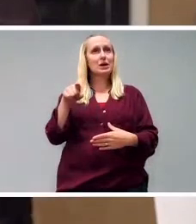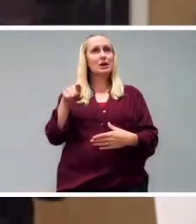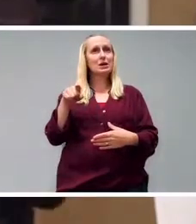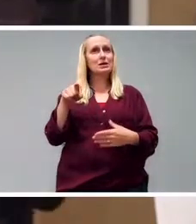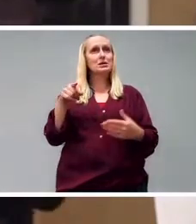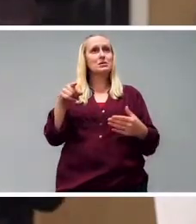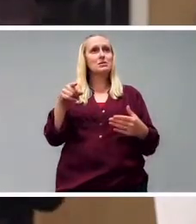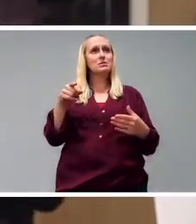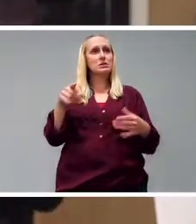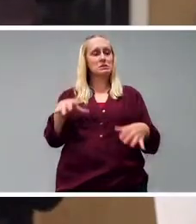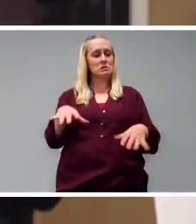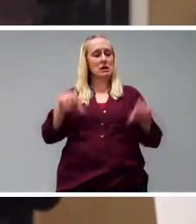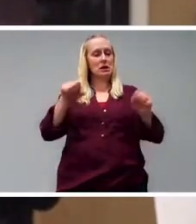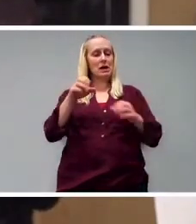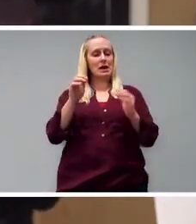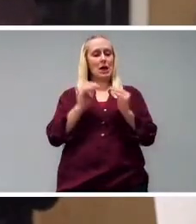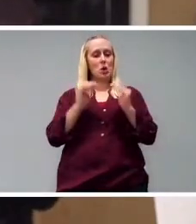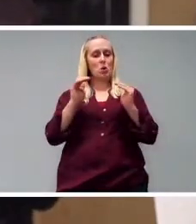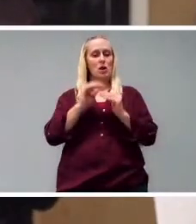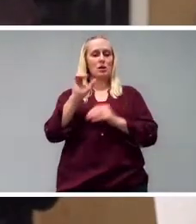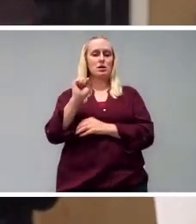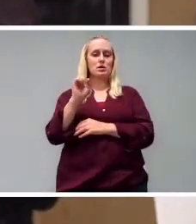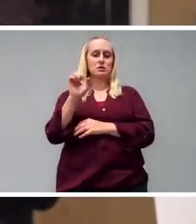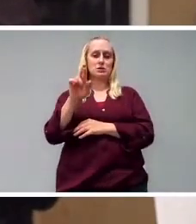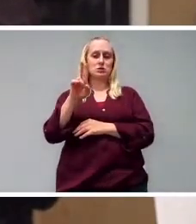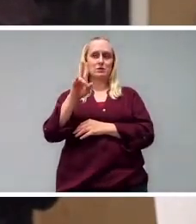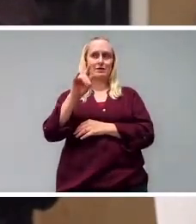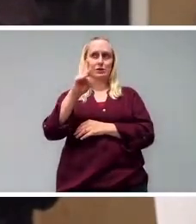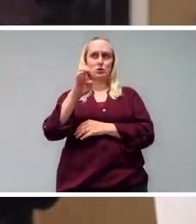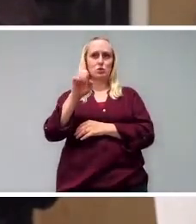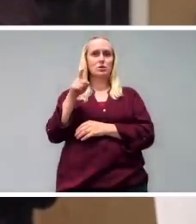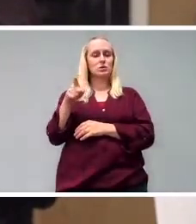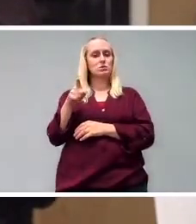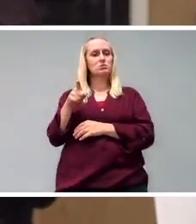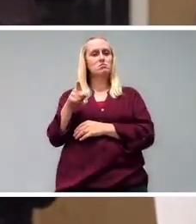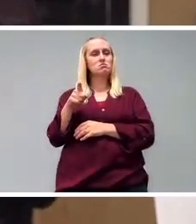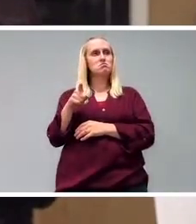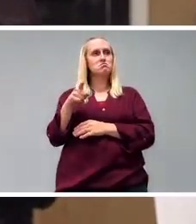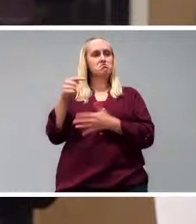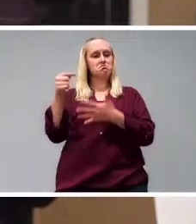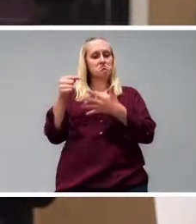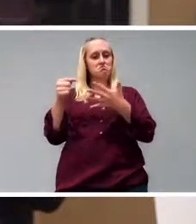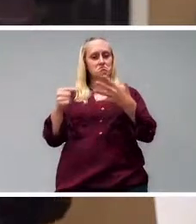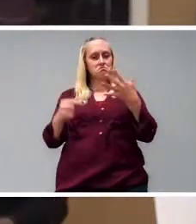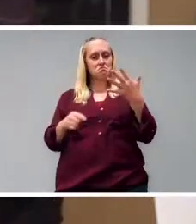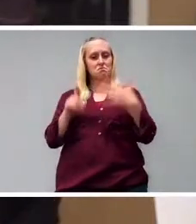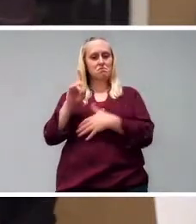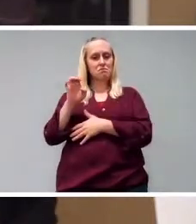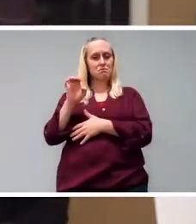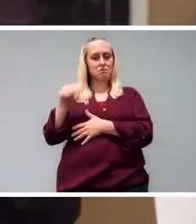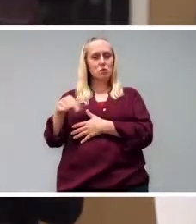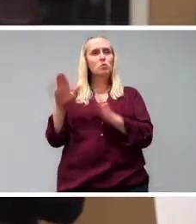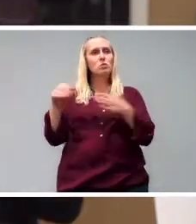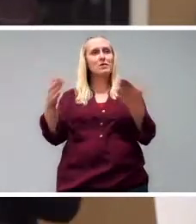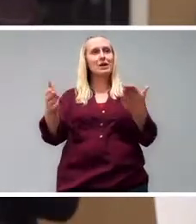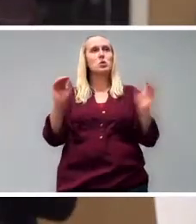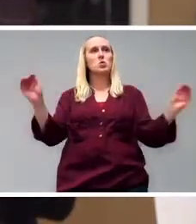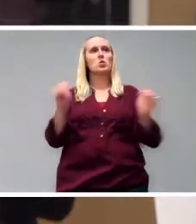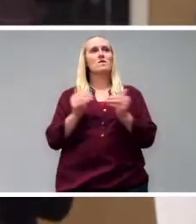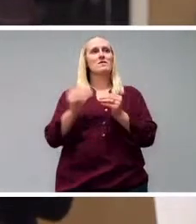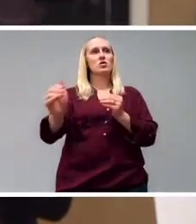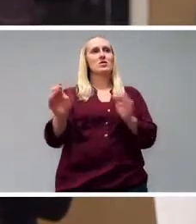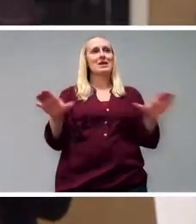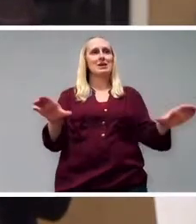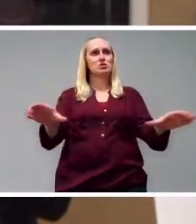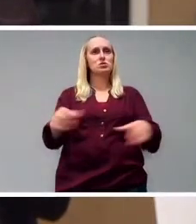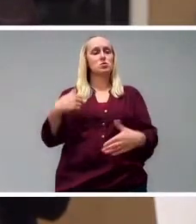servitudes as we've discussed. And those are the conditions upon which the DEQ has approved the no further action. And we will record